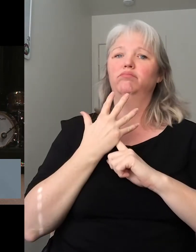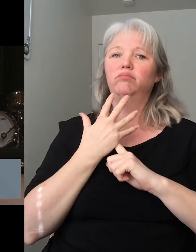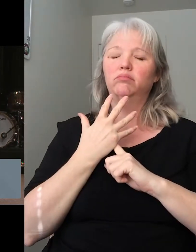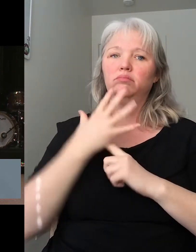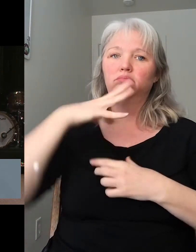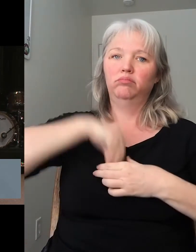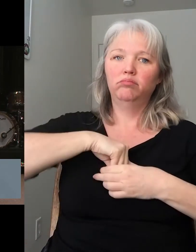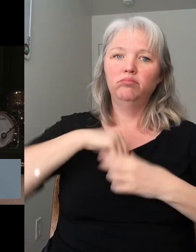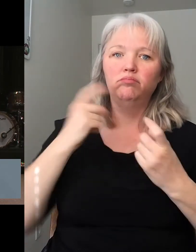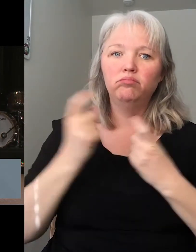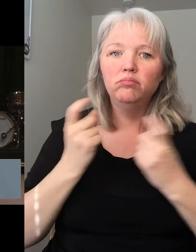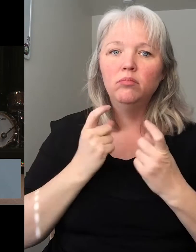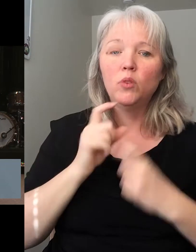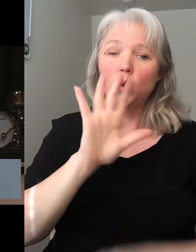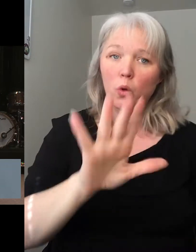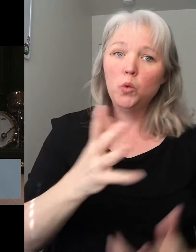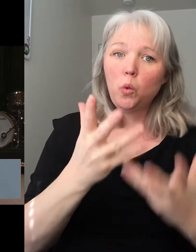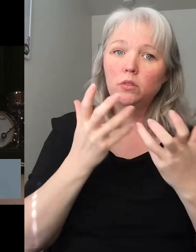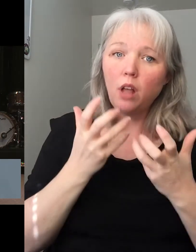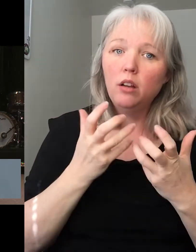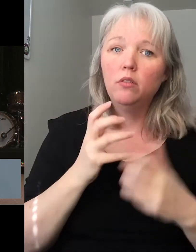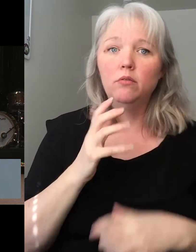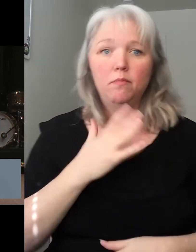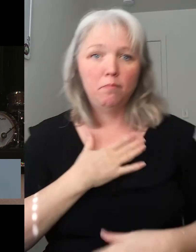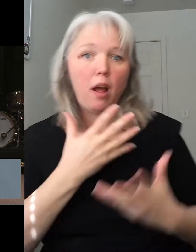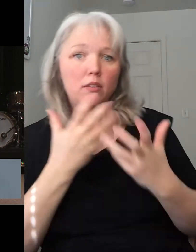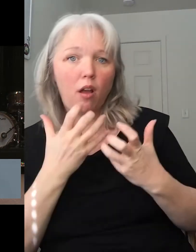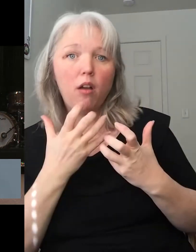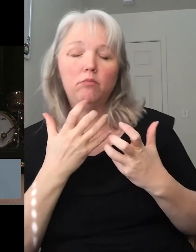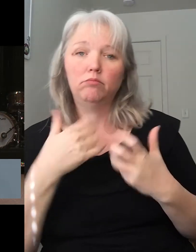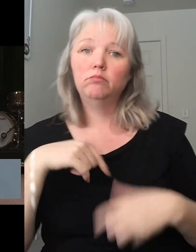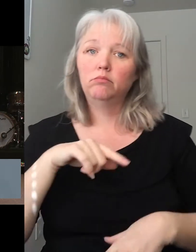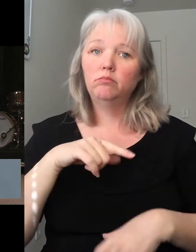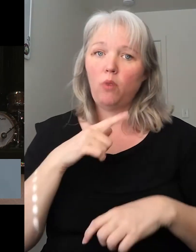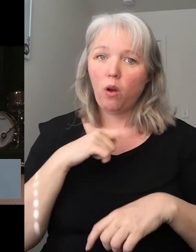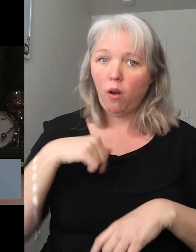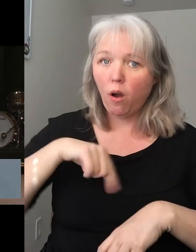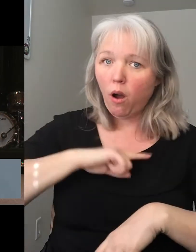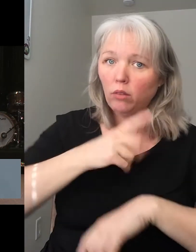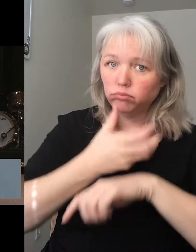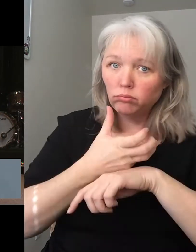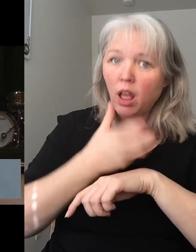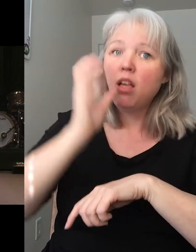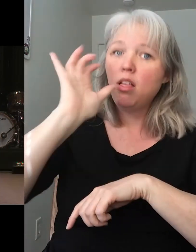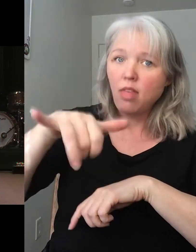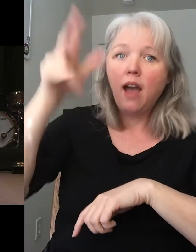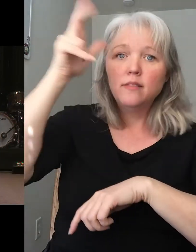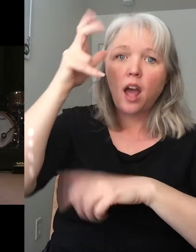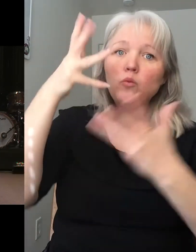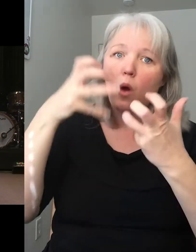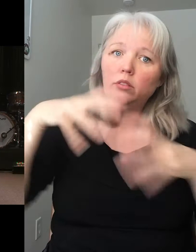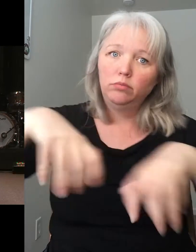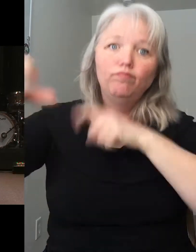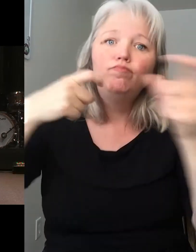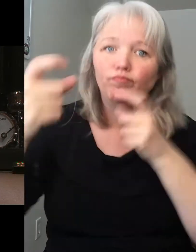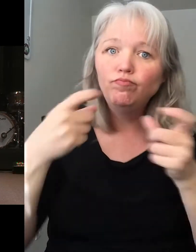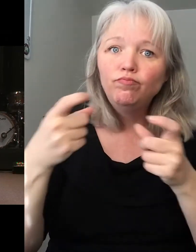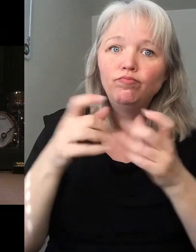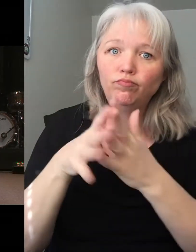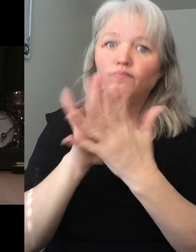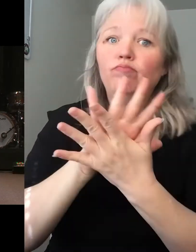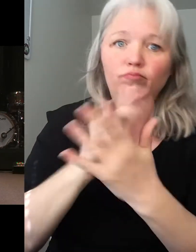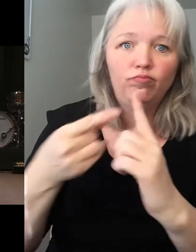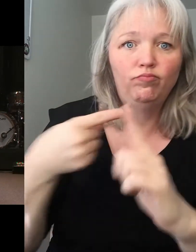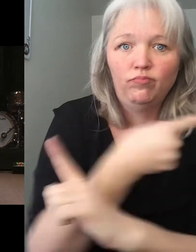passions. Your desires and my desires, our drives, the things that Satan wants to get a hold of and distort,